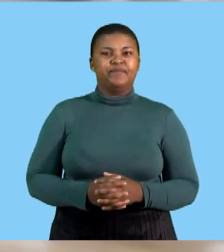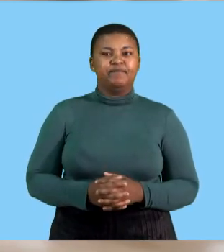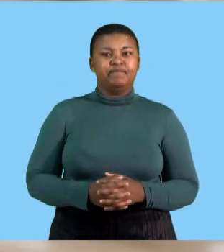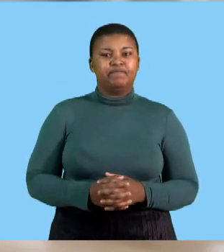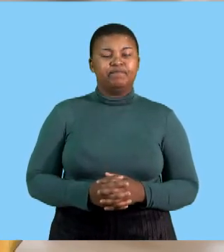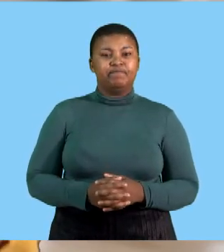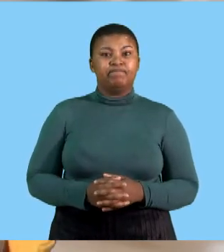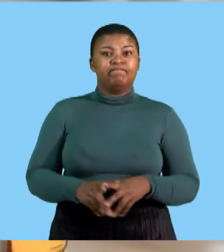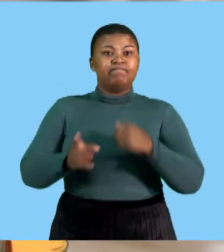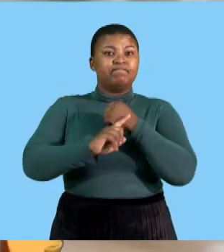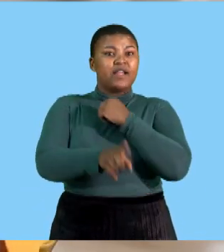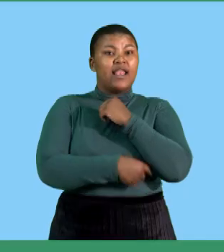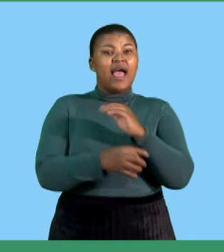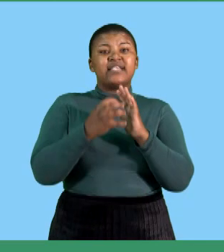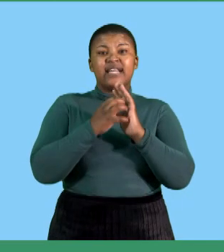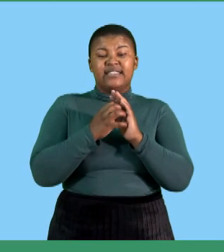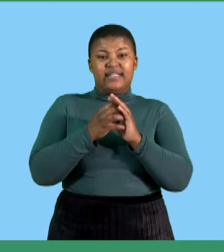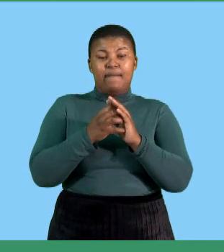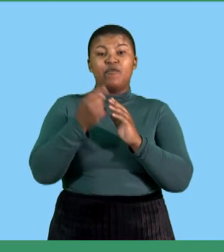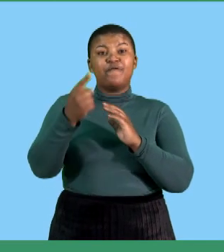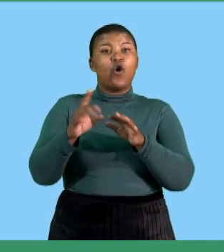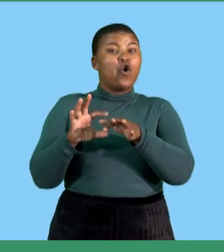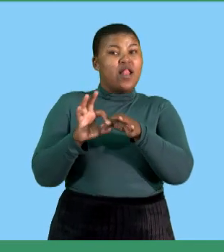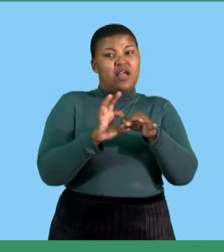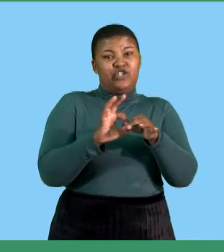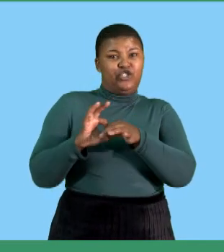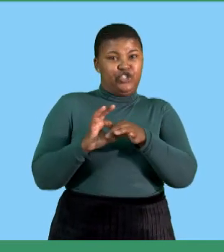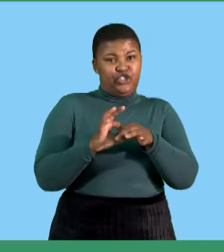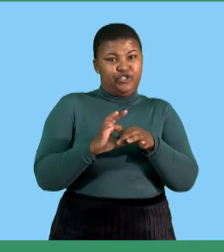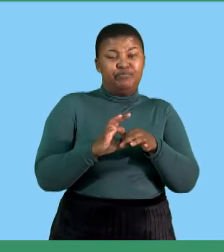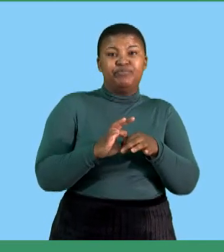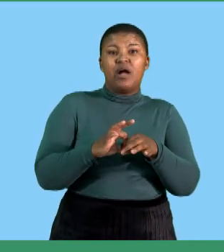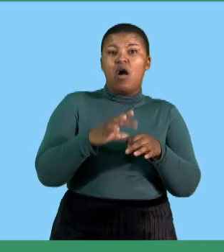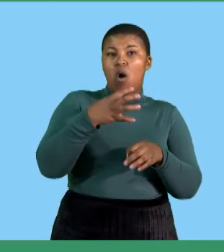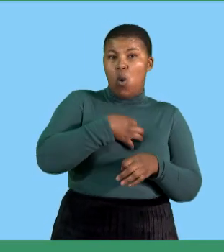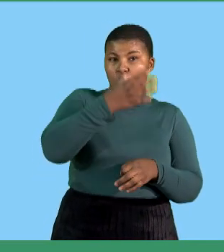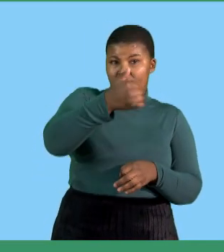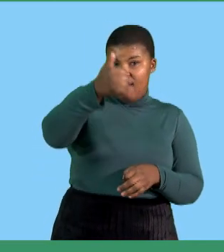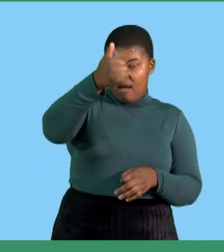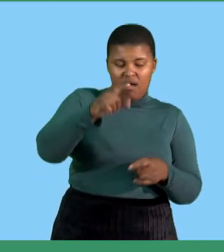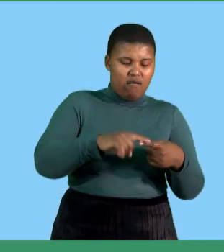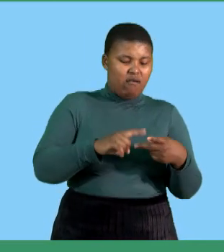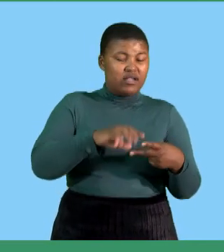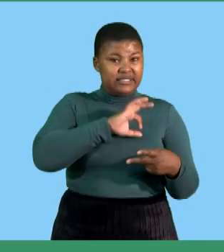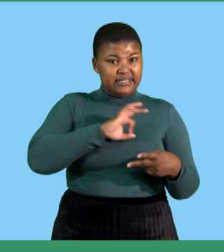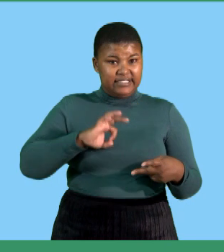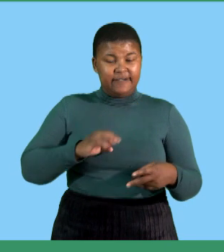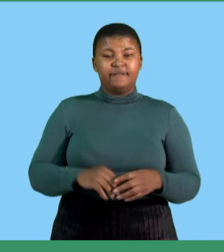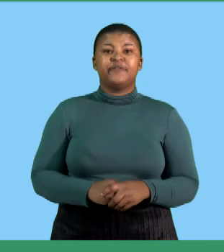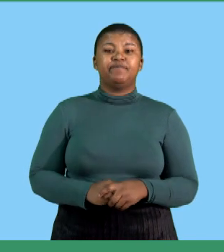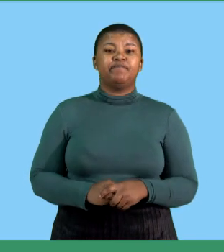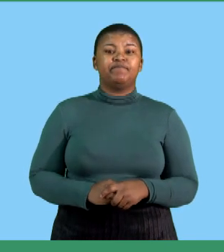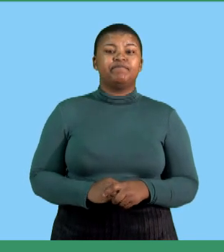employees. So the last example here of the relationship between the employer and the employee is that the employer